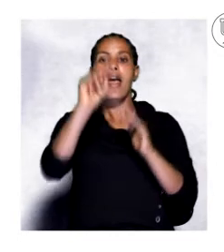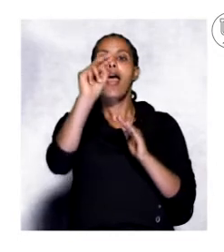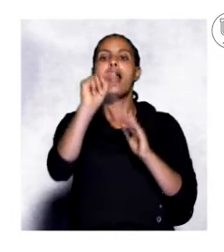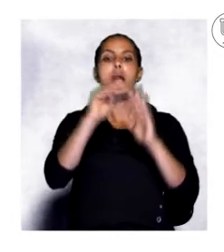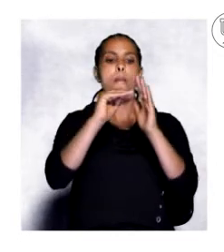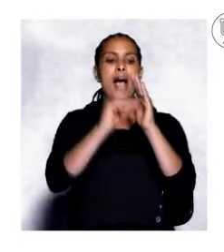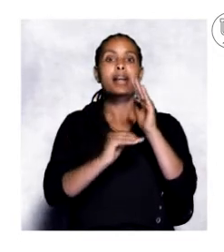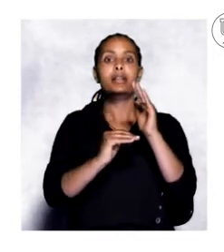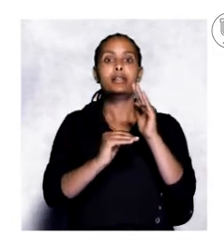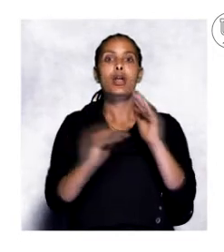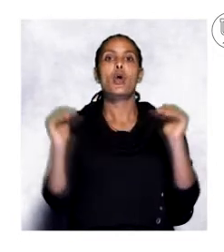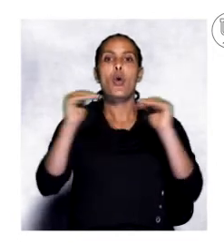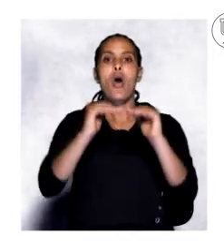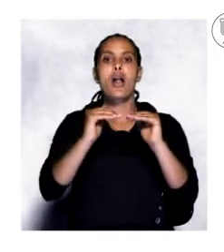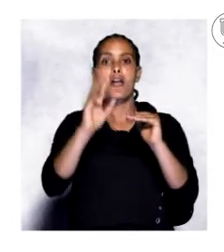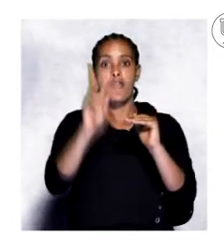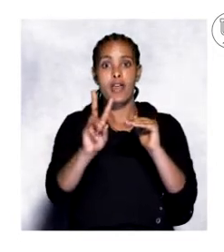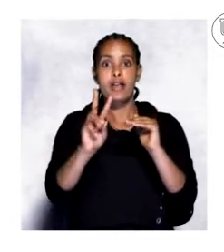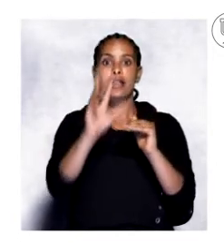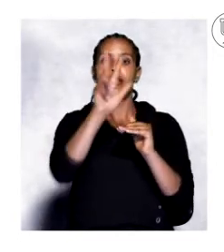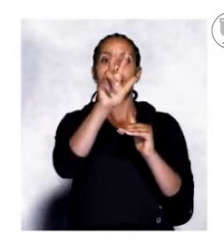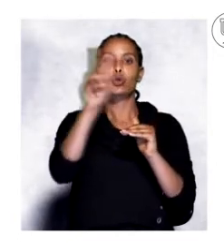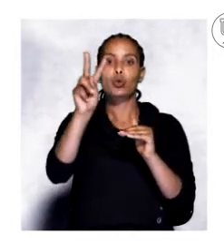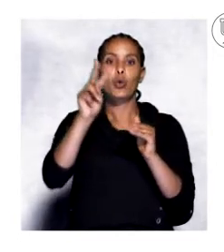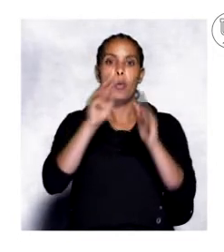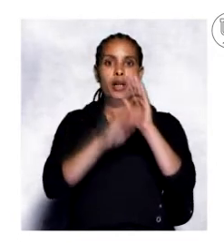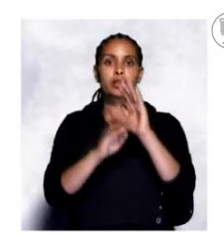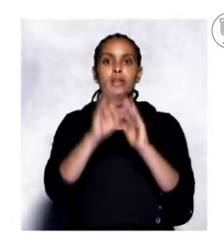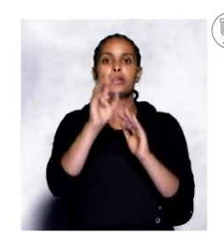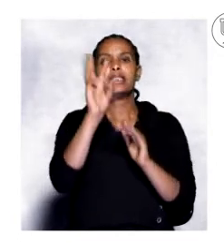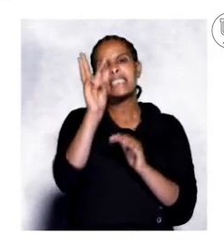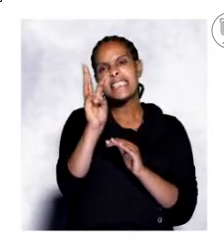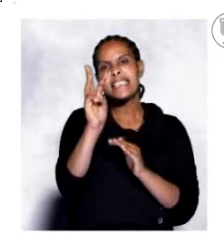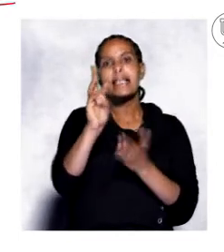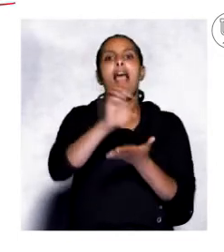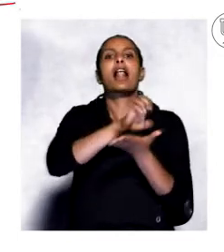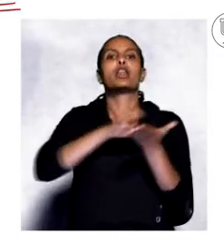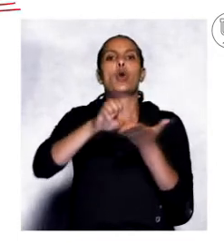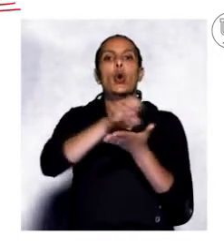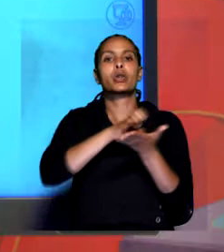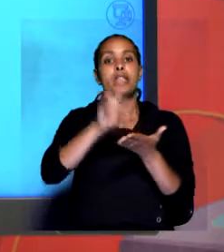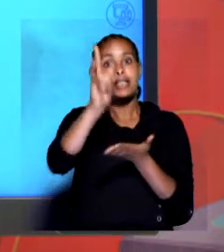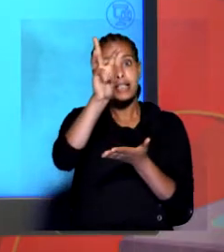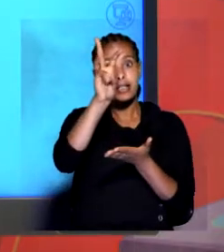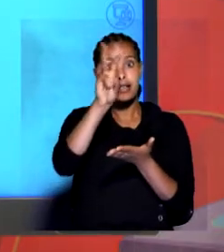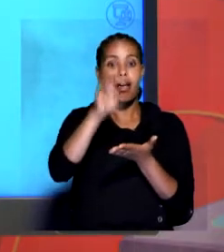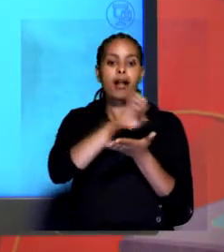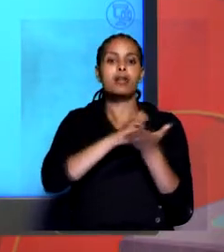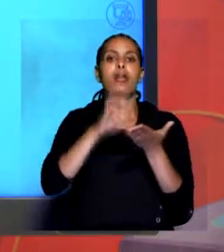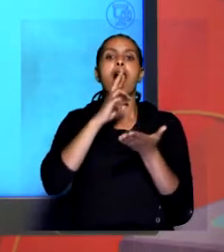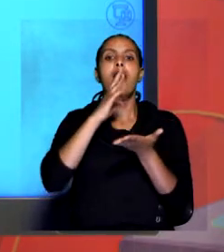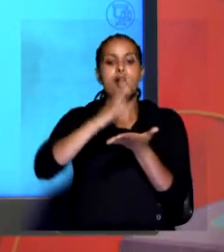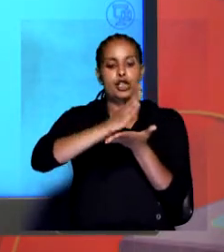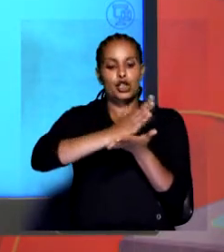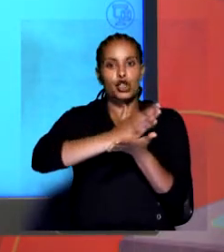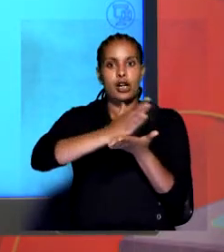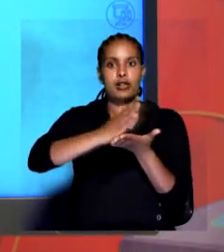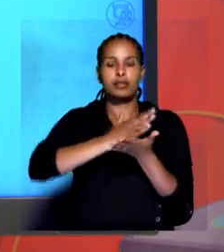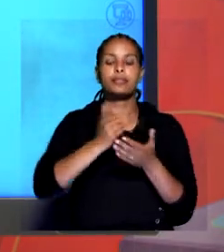minus V equal 32 minus 26 is 6 electrons. 6 electrons are shared.